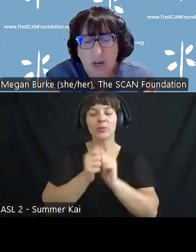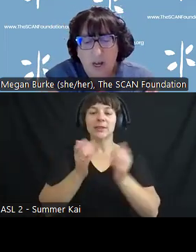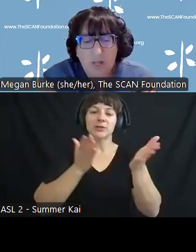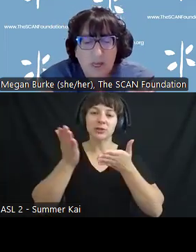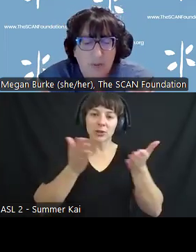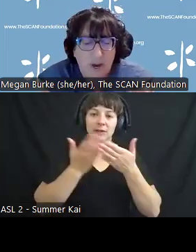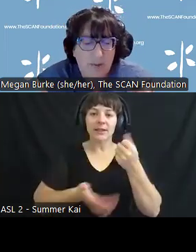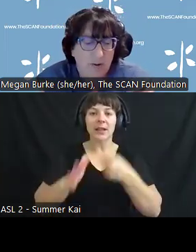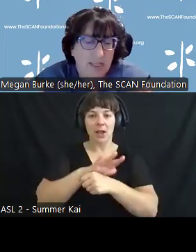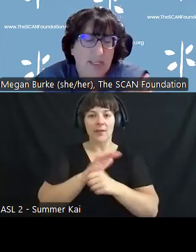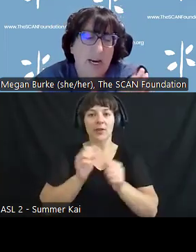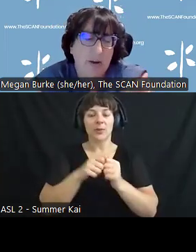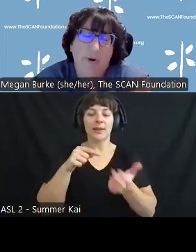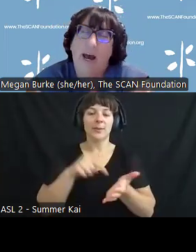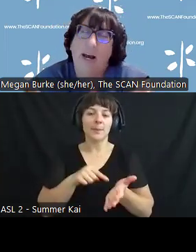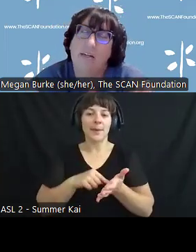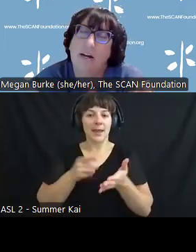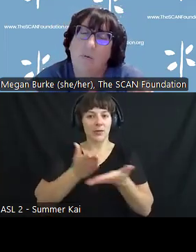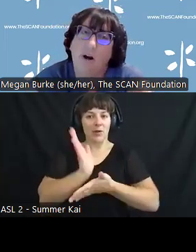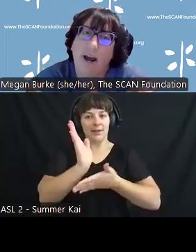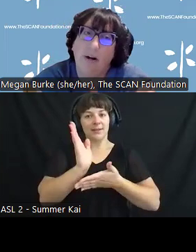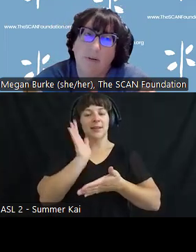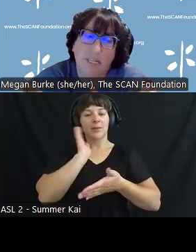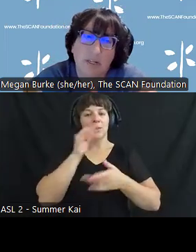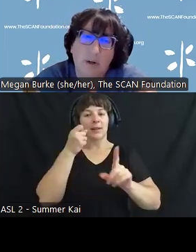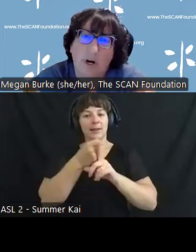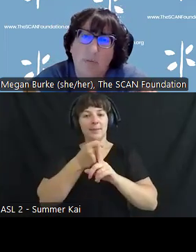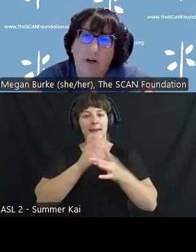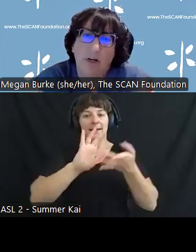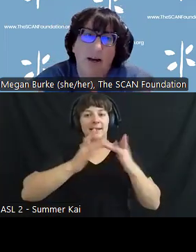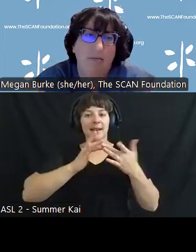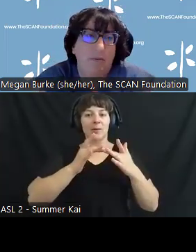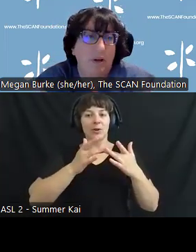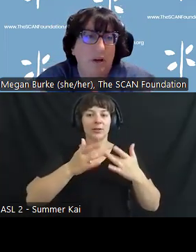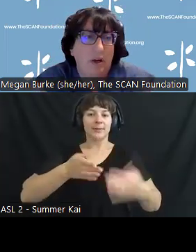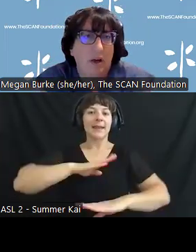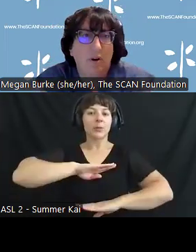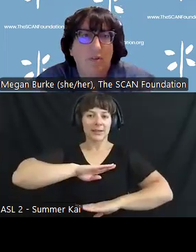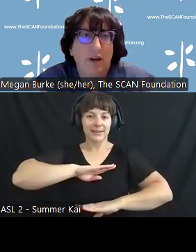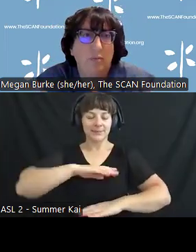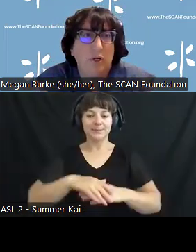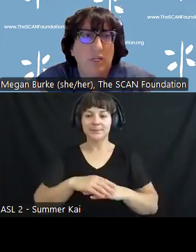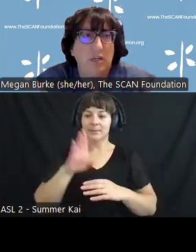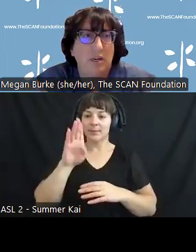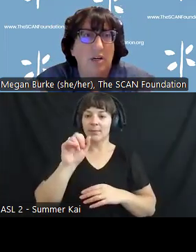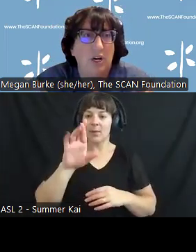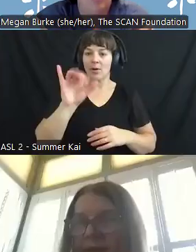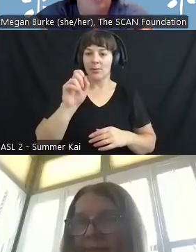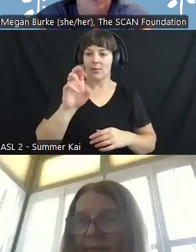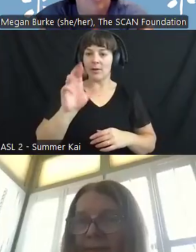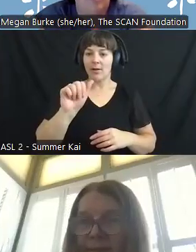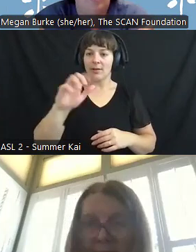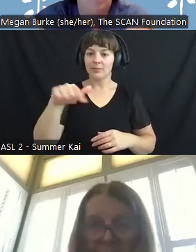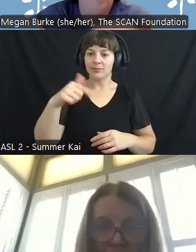covered within the payment rates that impact network adequacy. So Barbara, if you're available to kind of